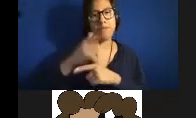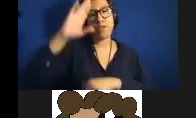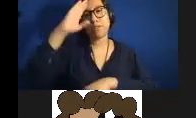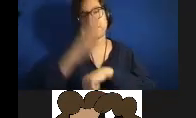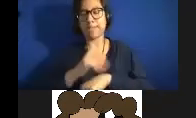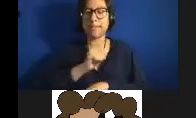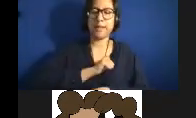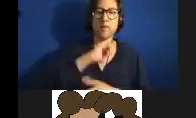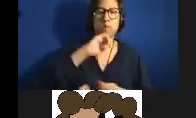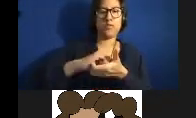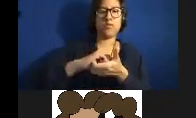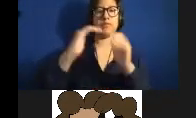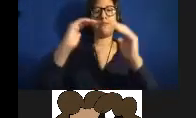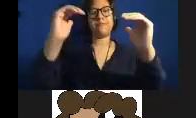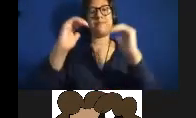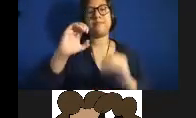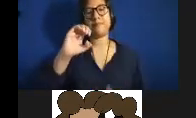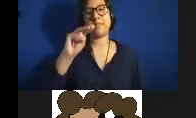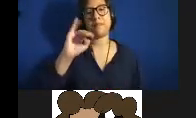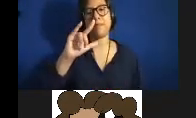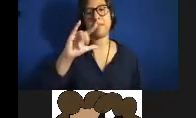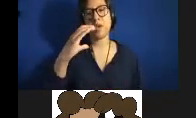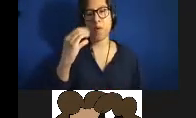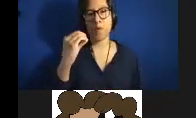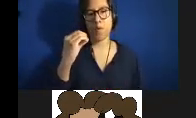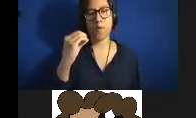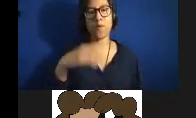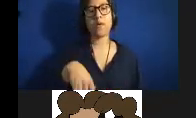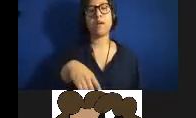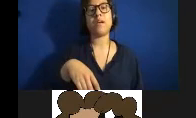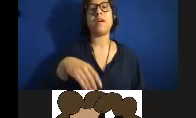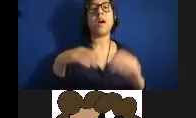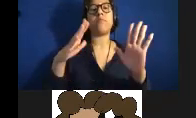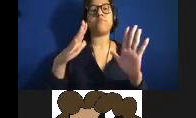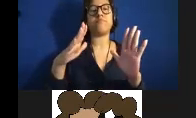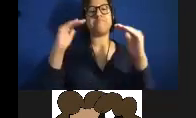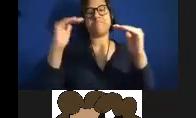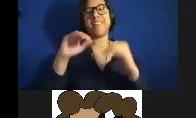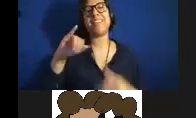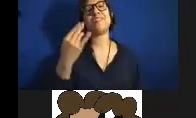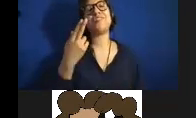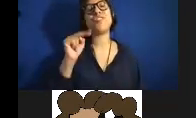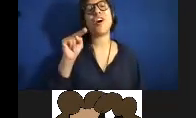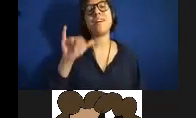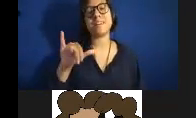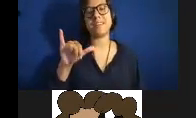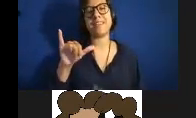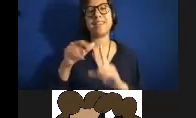Johnny Rodriguez from Kamai Girls in Action in Long Beach are both phenomenal leaders who have been part